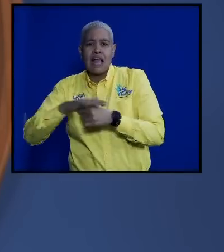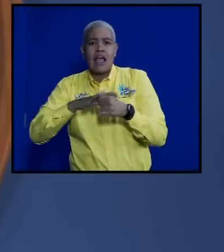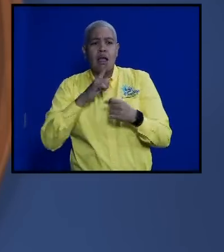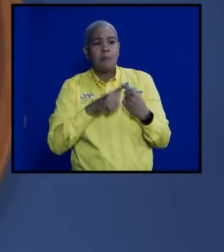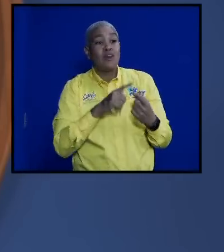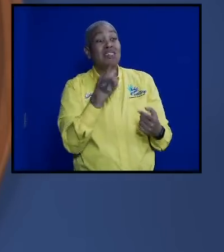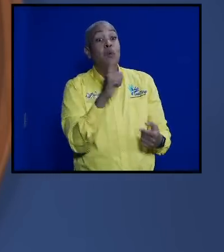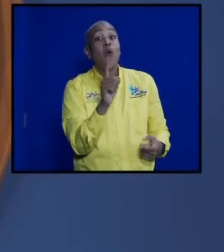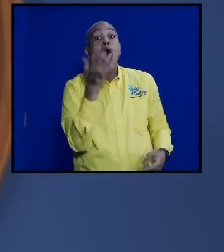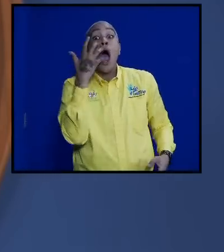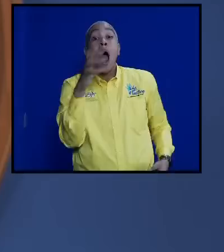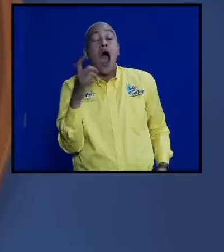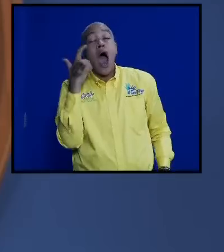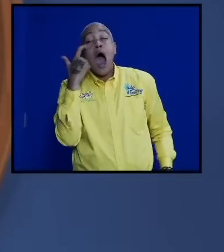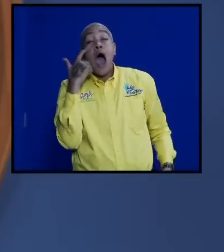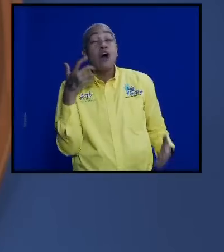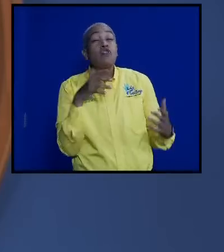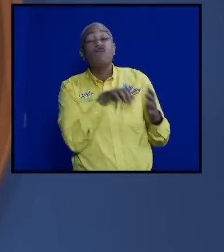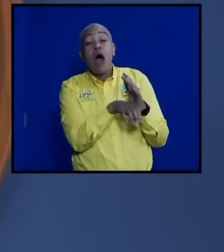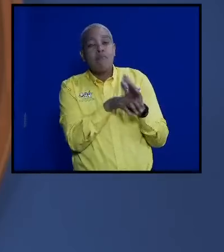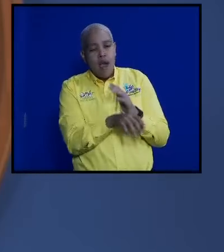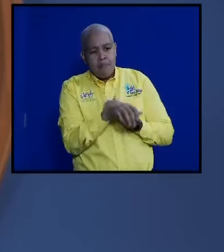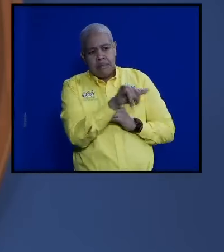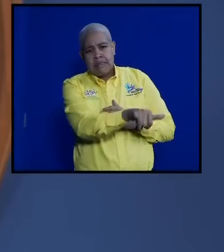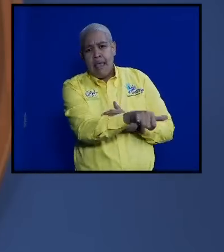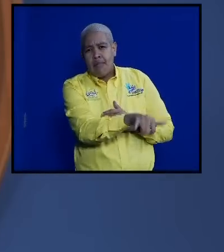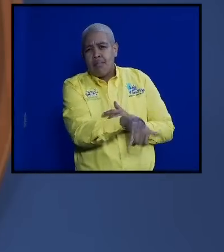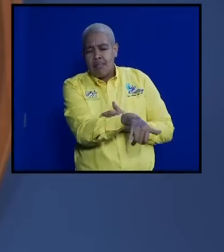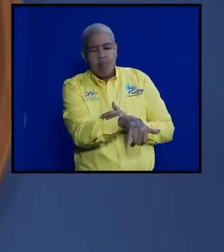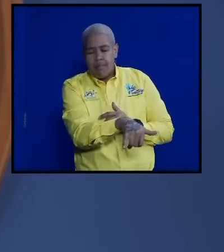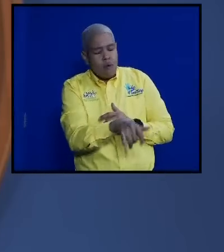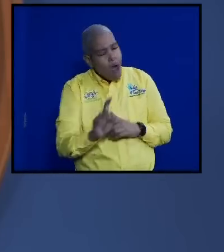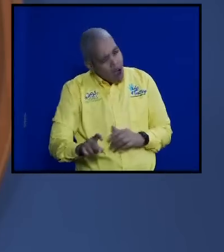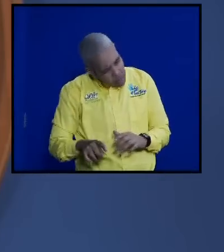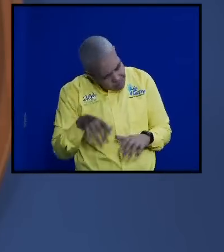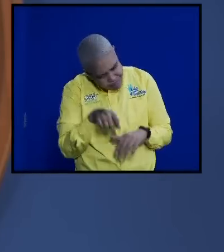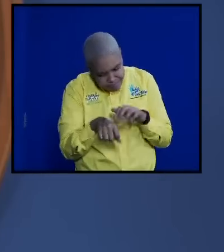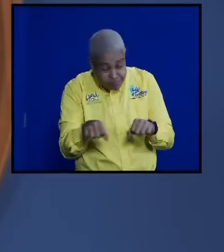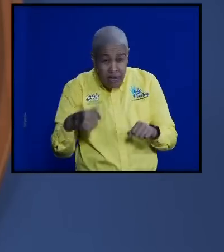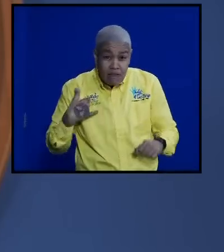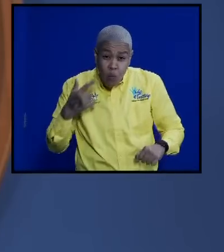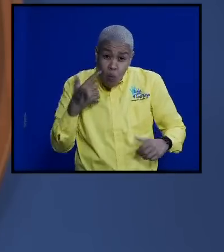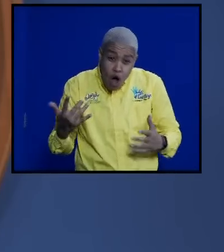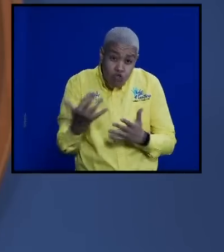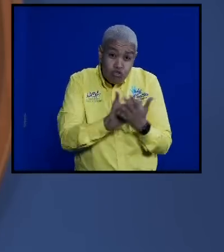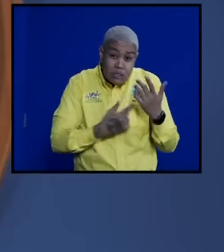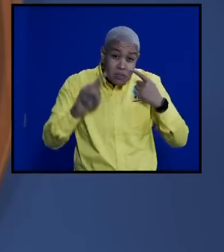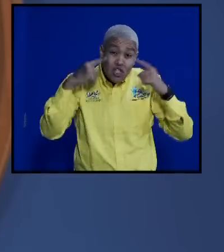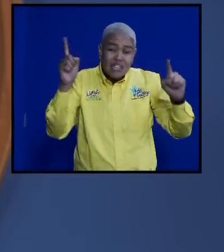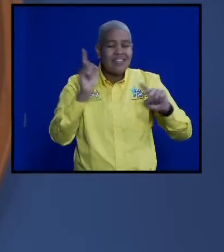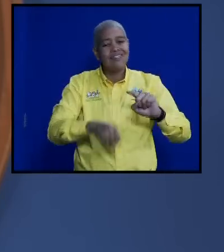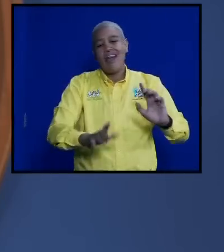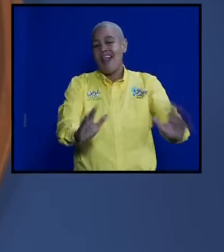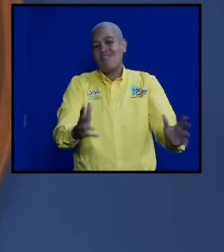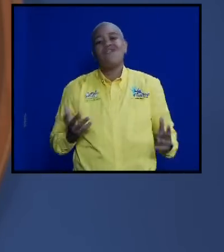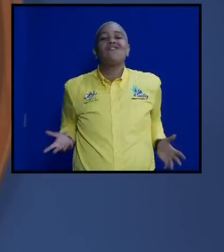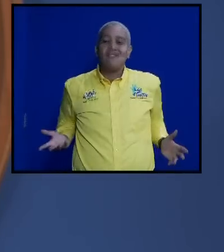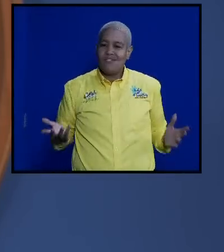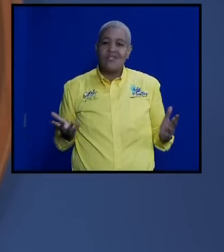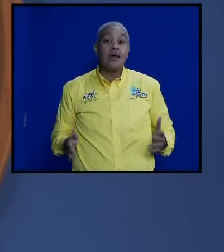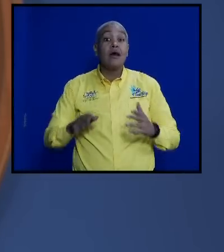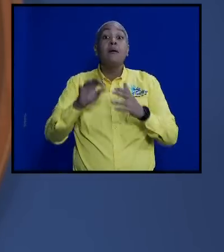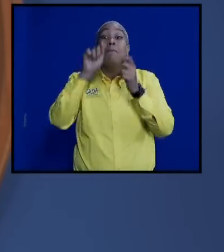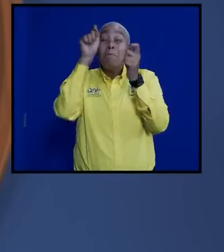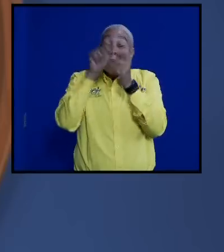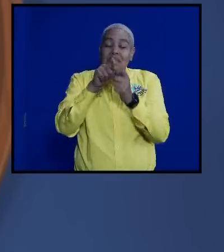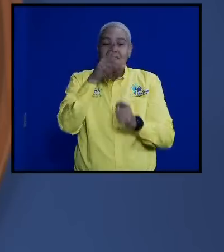division. This cannot be left unaddressed if we are to continue to reap the successes that we have been seeing, particularly across Kingston